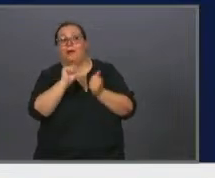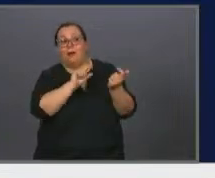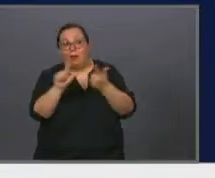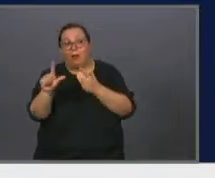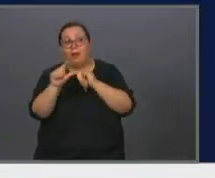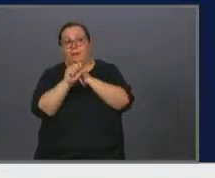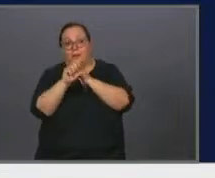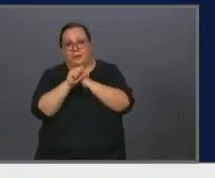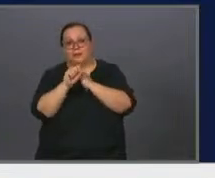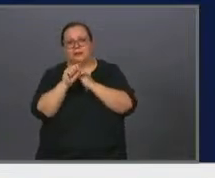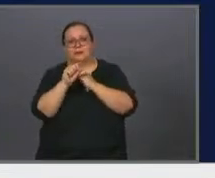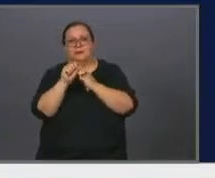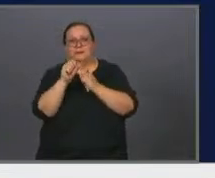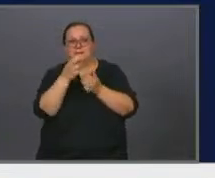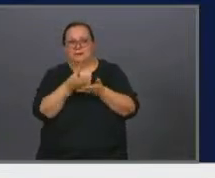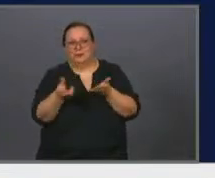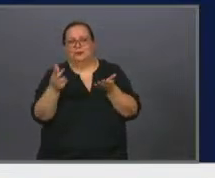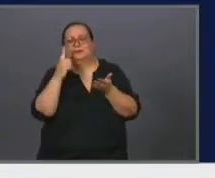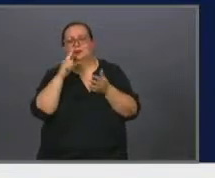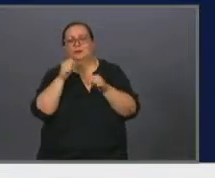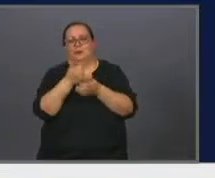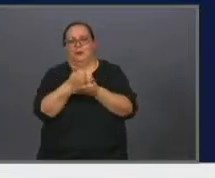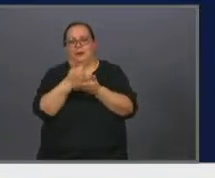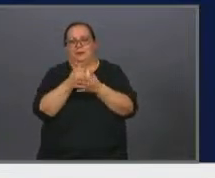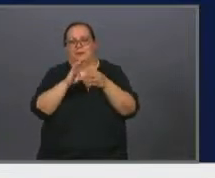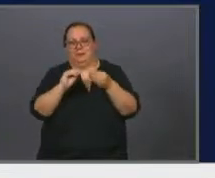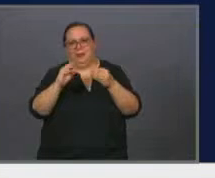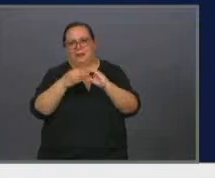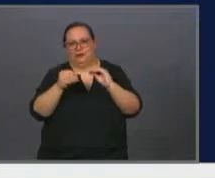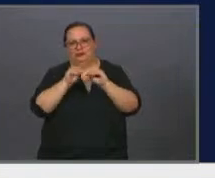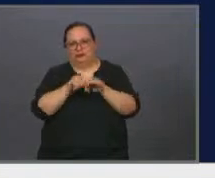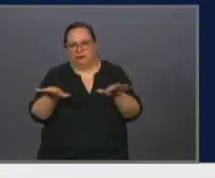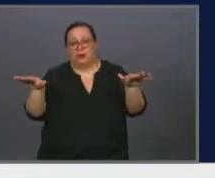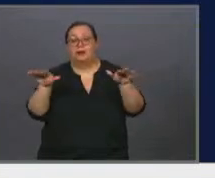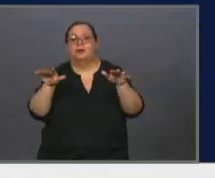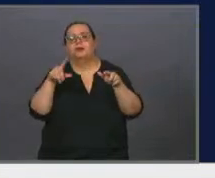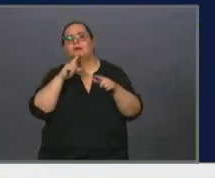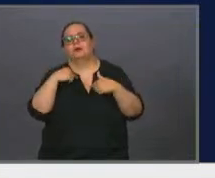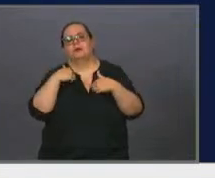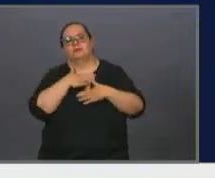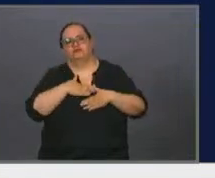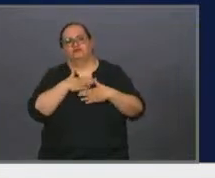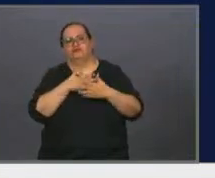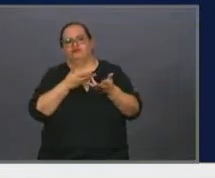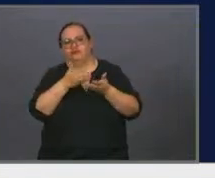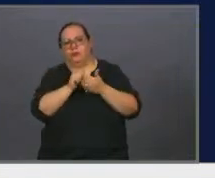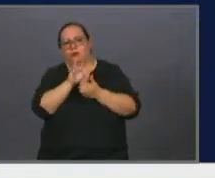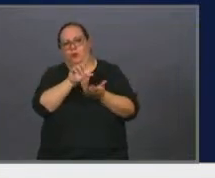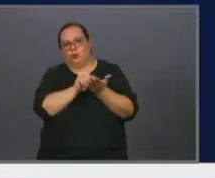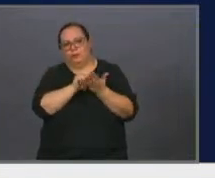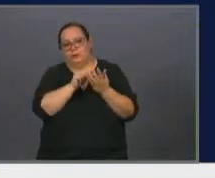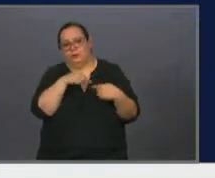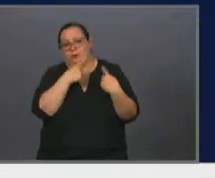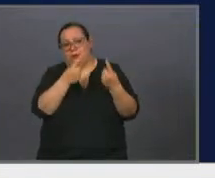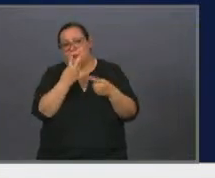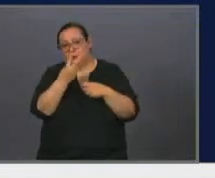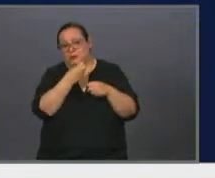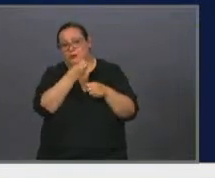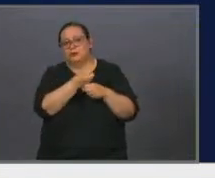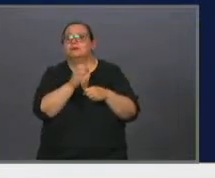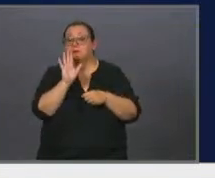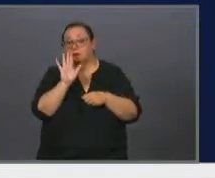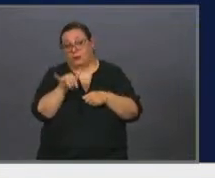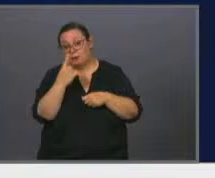help spread a message. I've appreciated interacting with your newspaper over the last 2 years. That's one